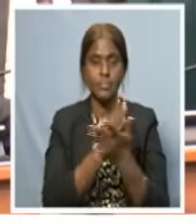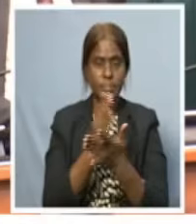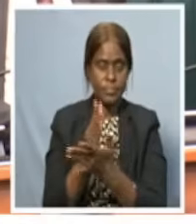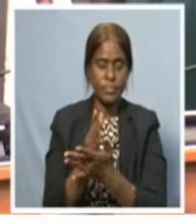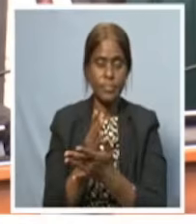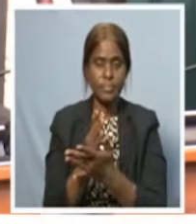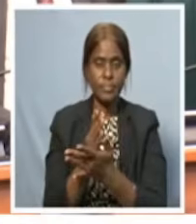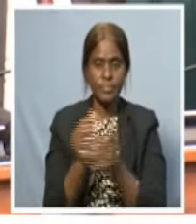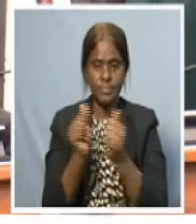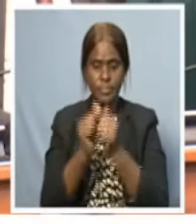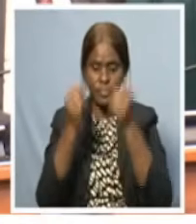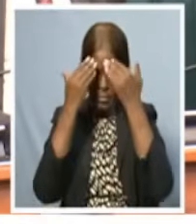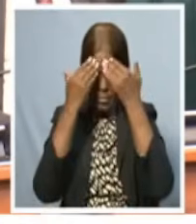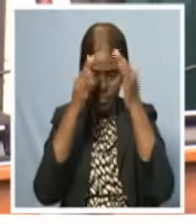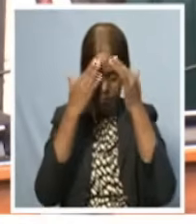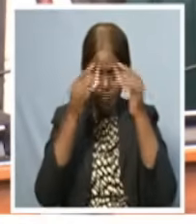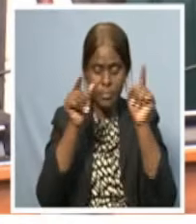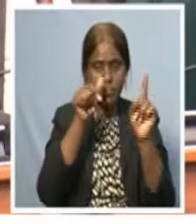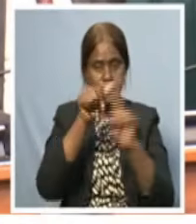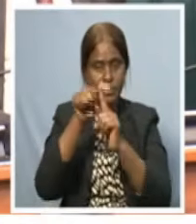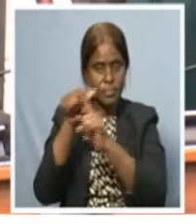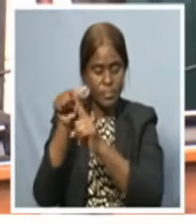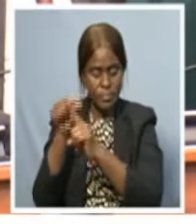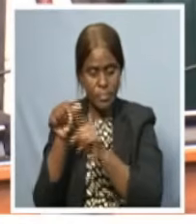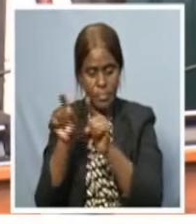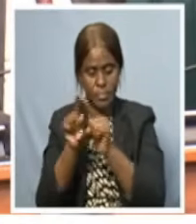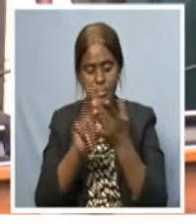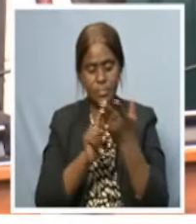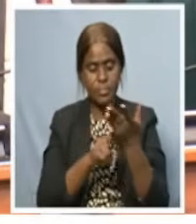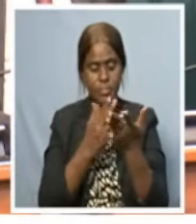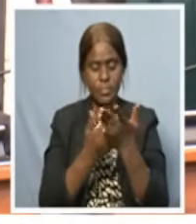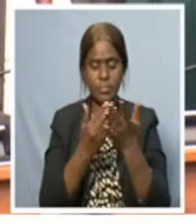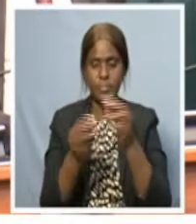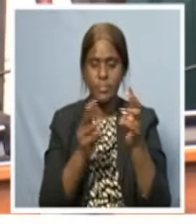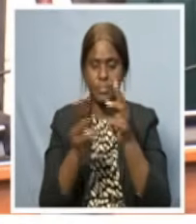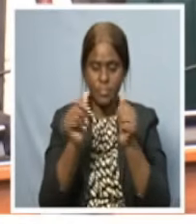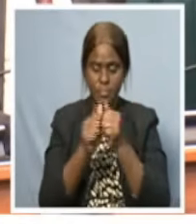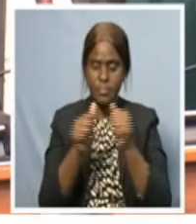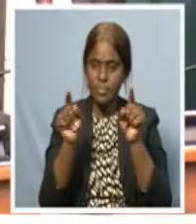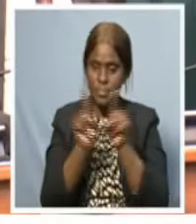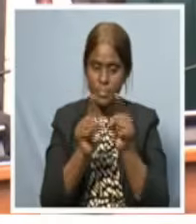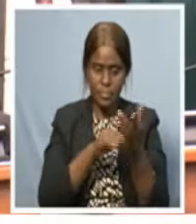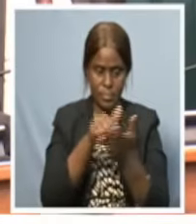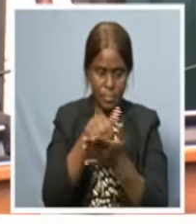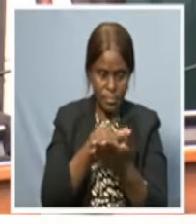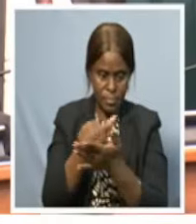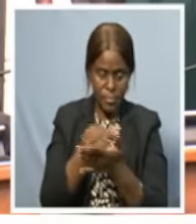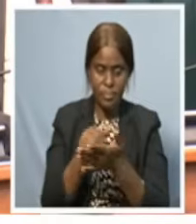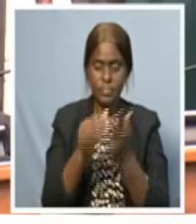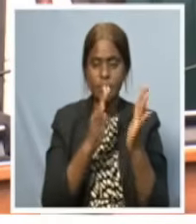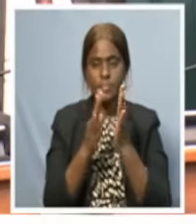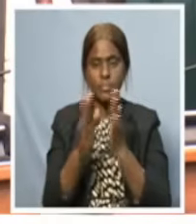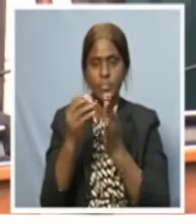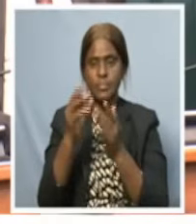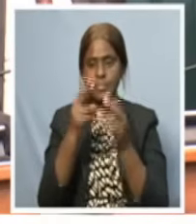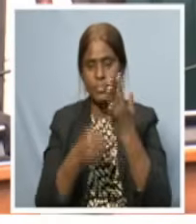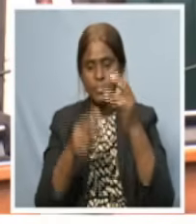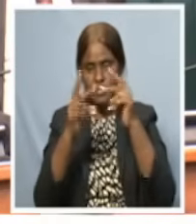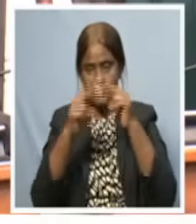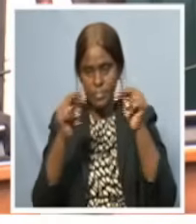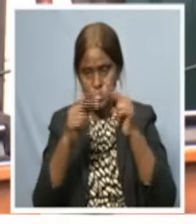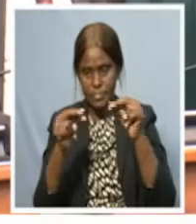prevention, awareness, detection, and the reporting mechanism, as well as weak integration of